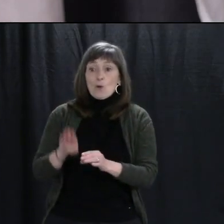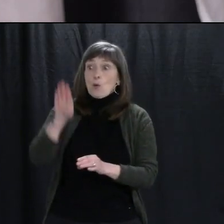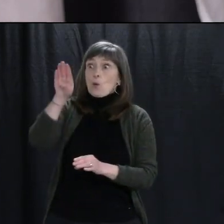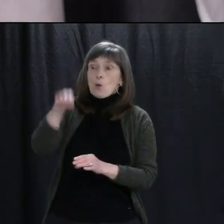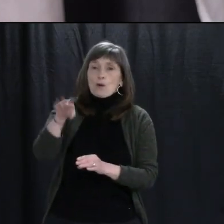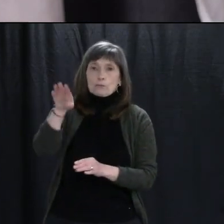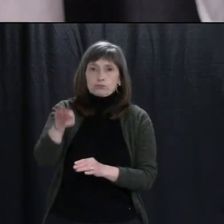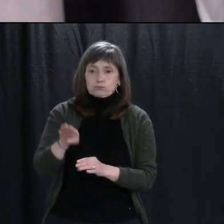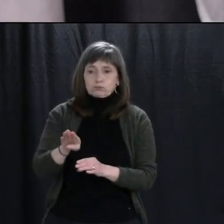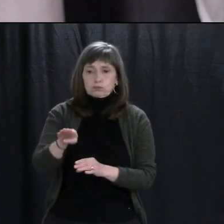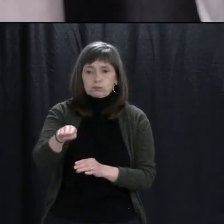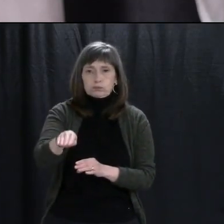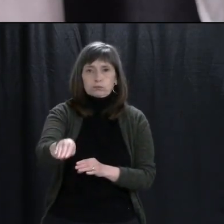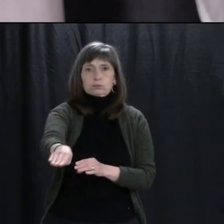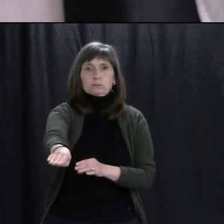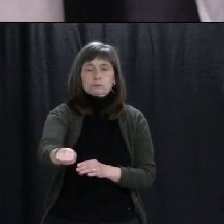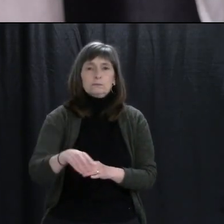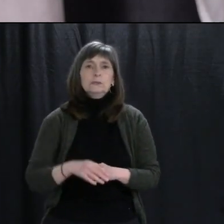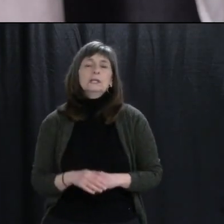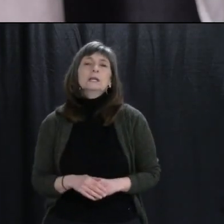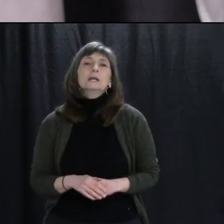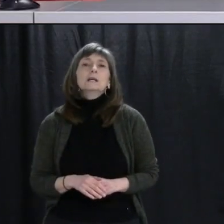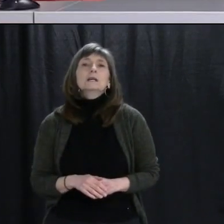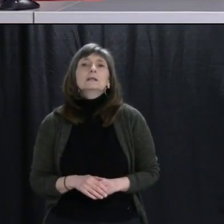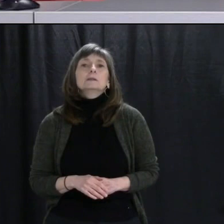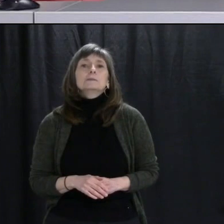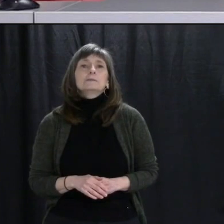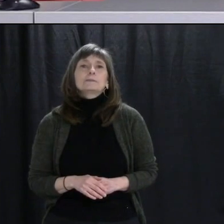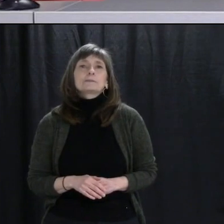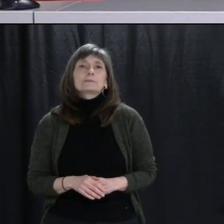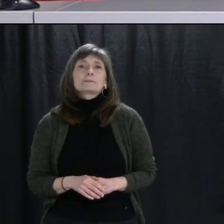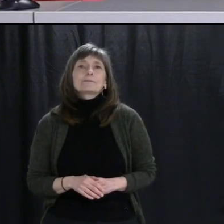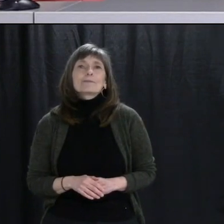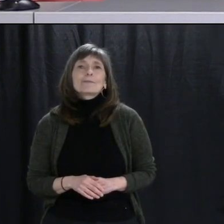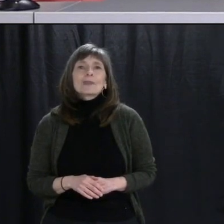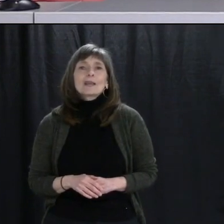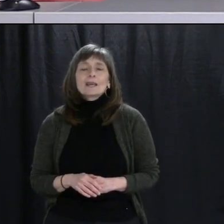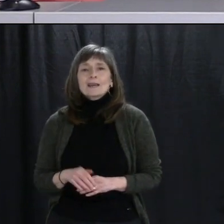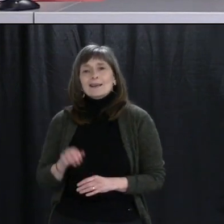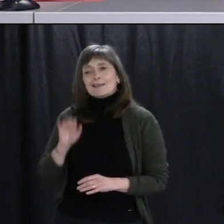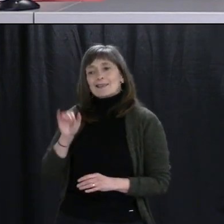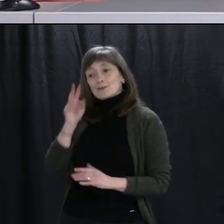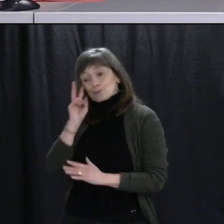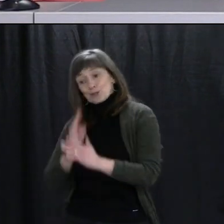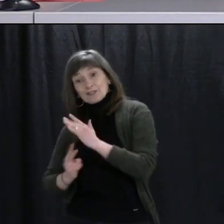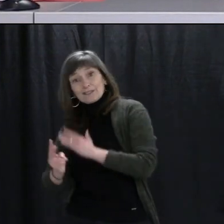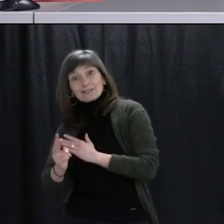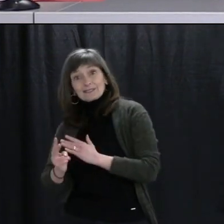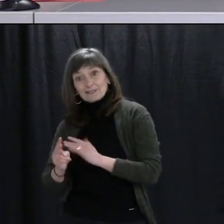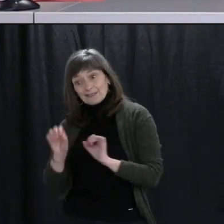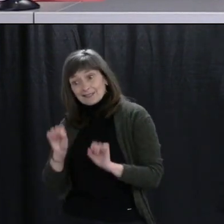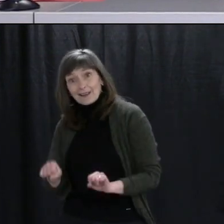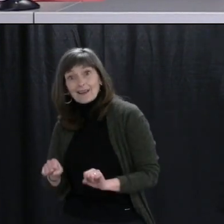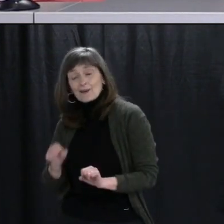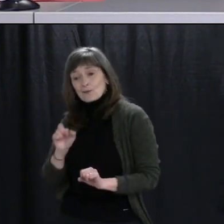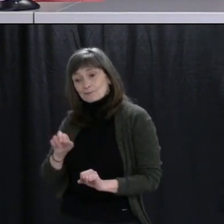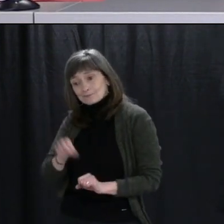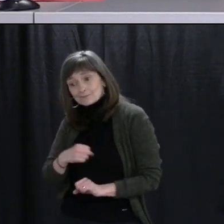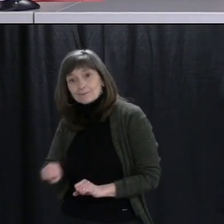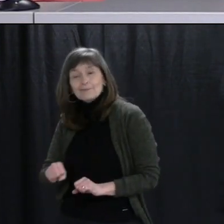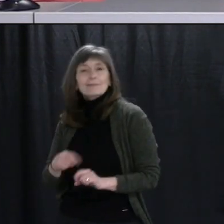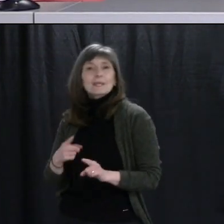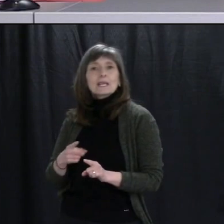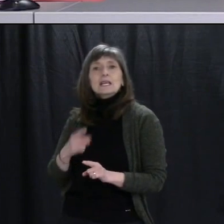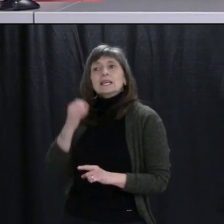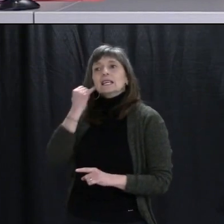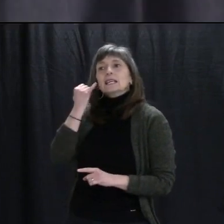we have. The issue of modelling is an interesting one. It's an important one. Basically, what a good model will do is give